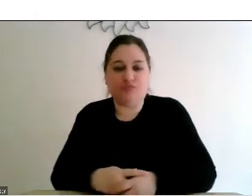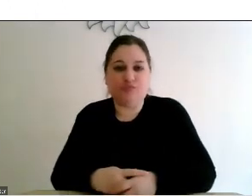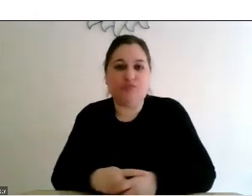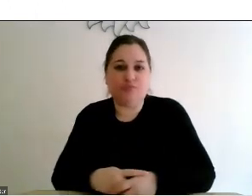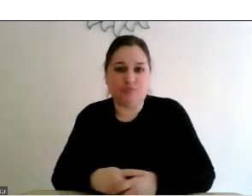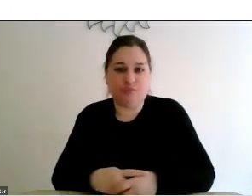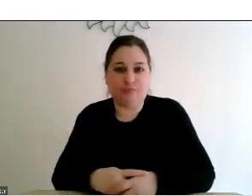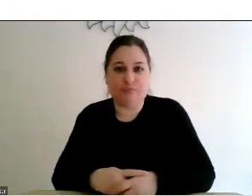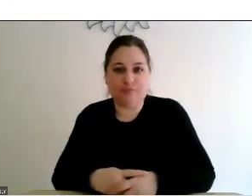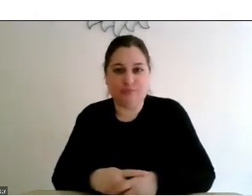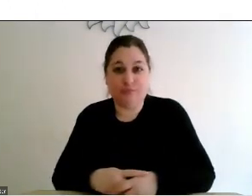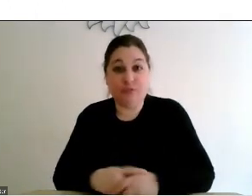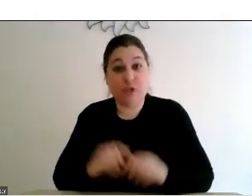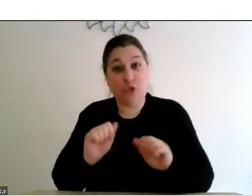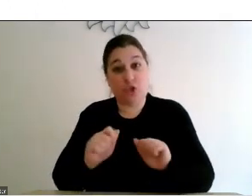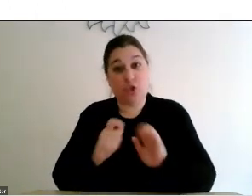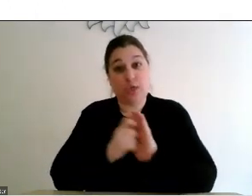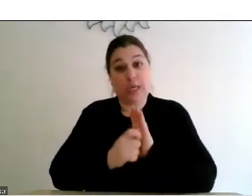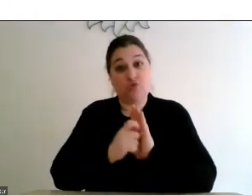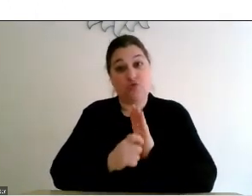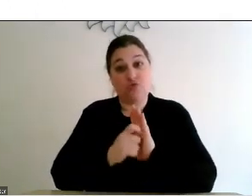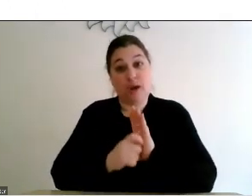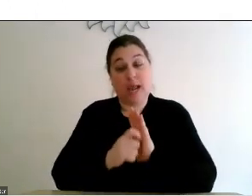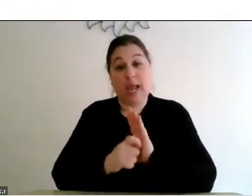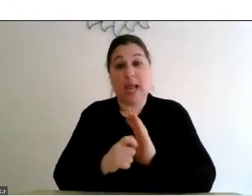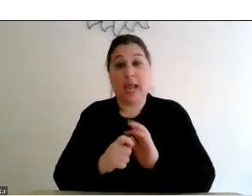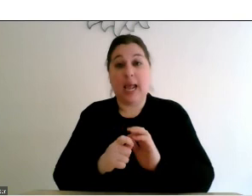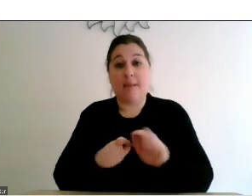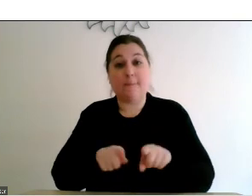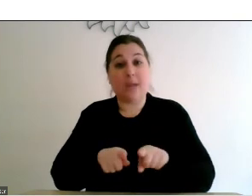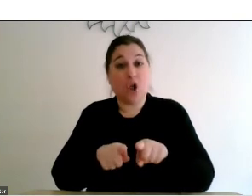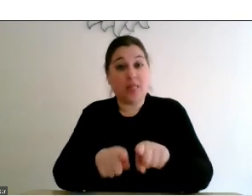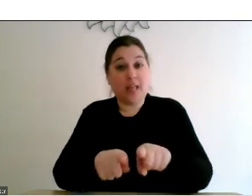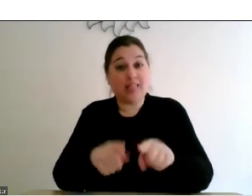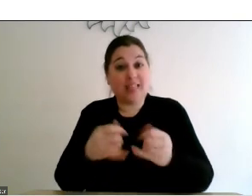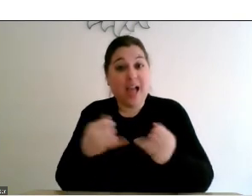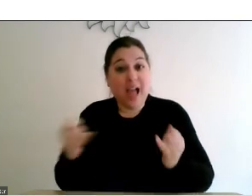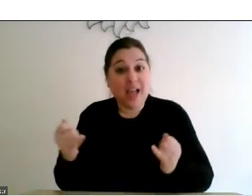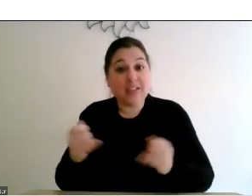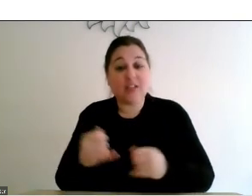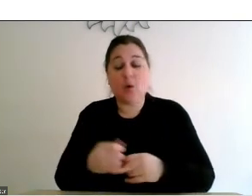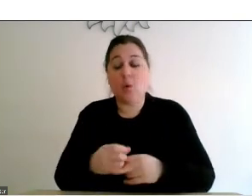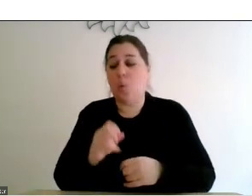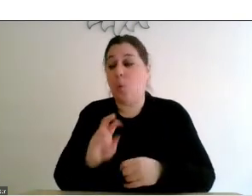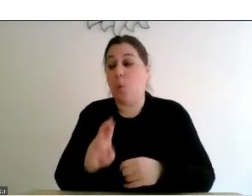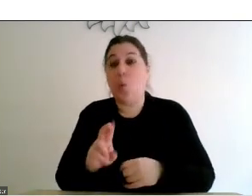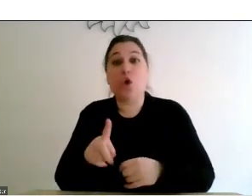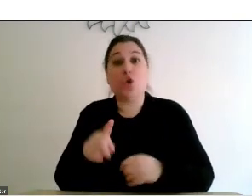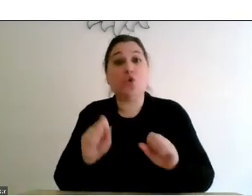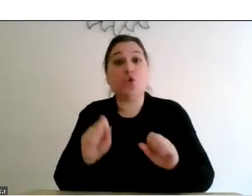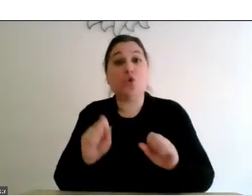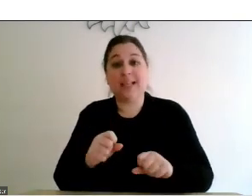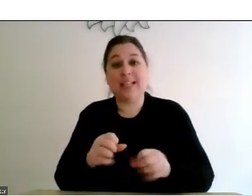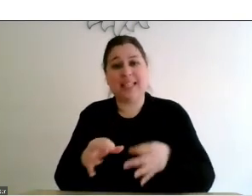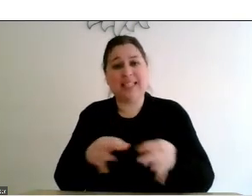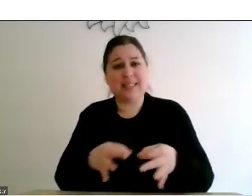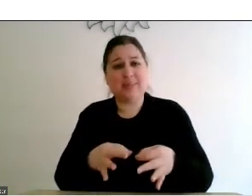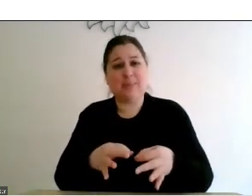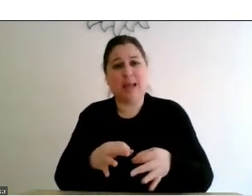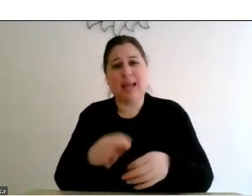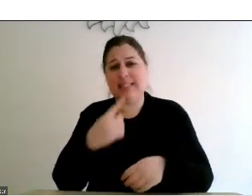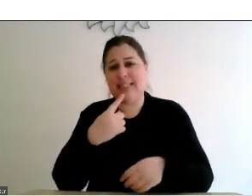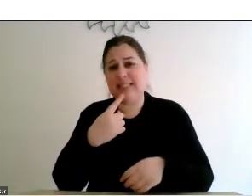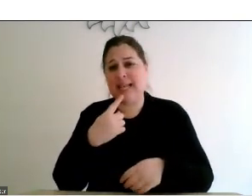Okay, so we can even write parallel lines, or you can say same slope,